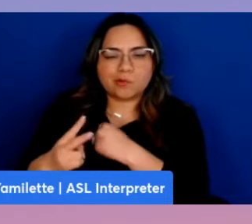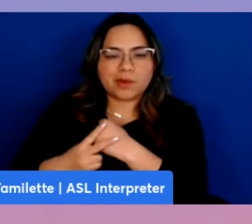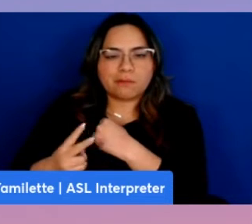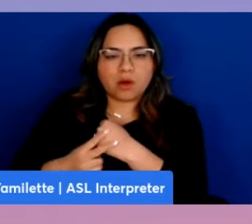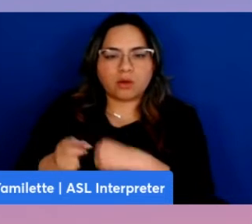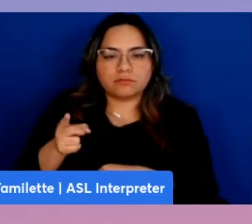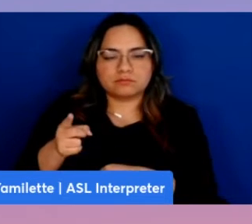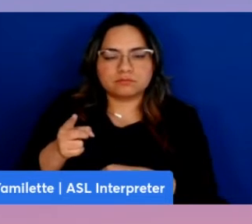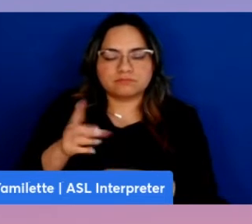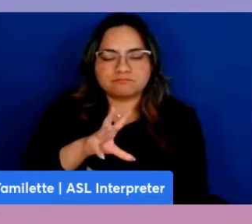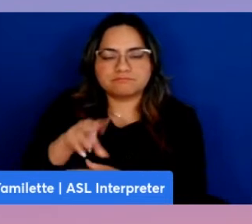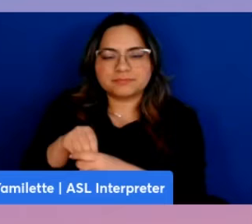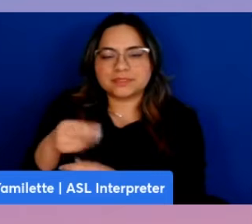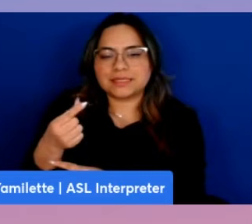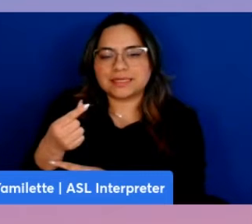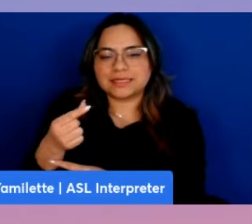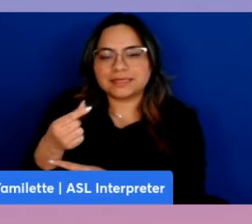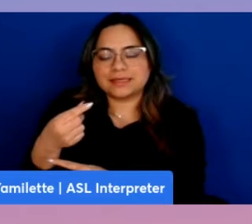GitHub,